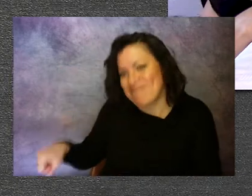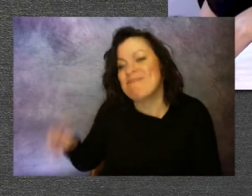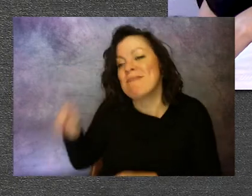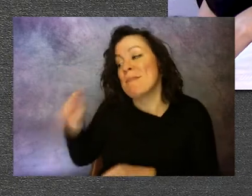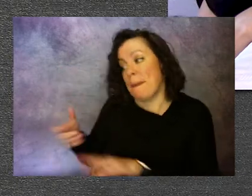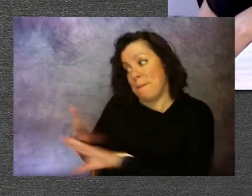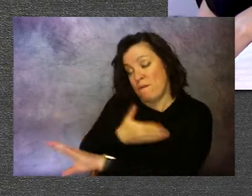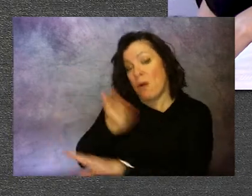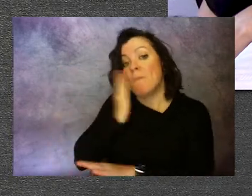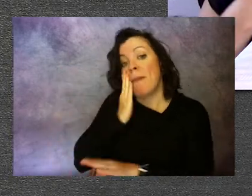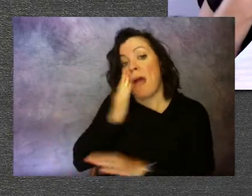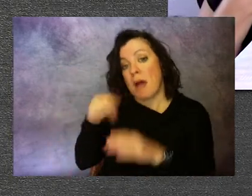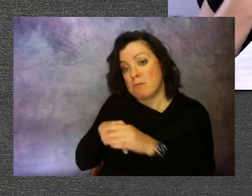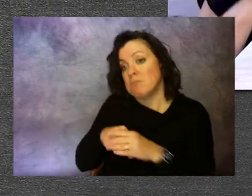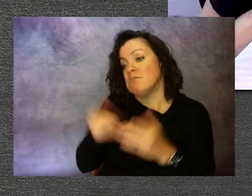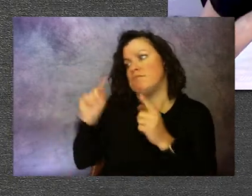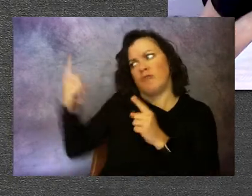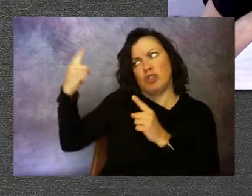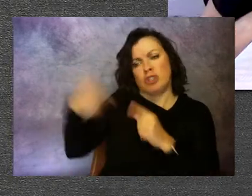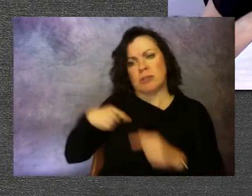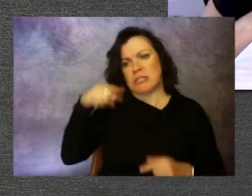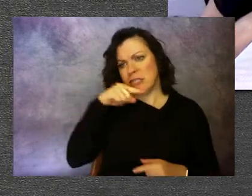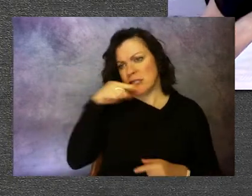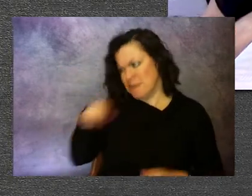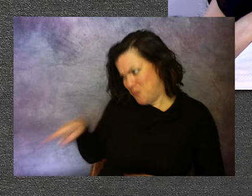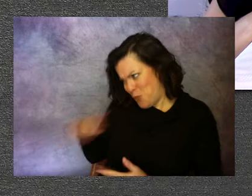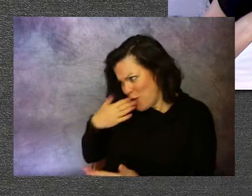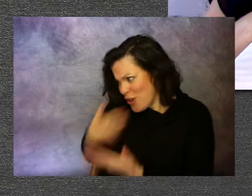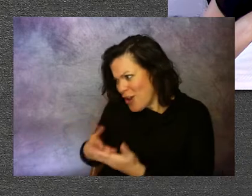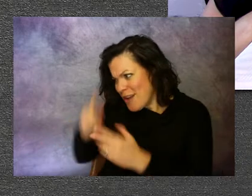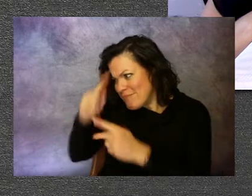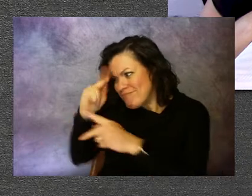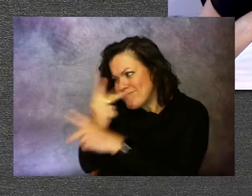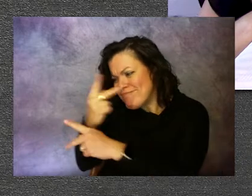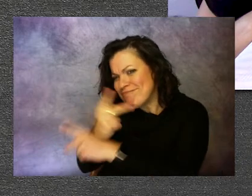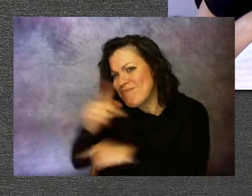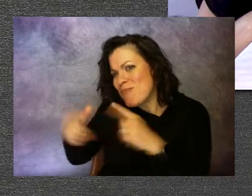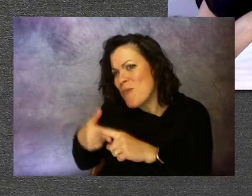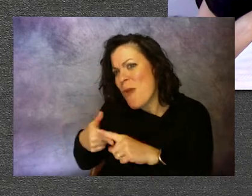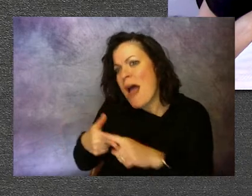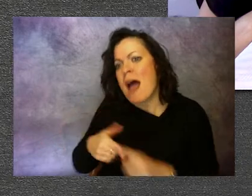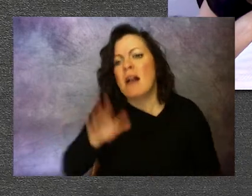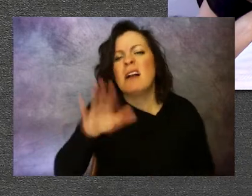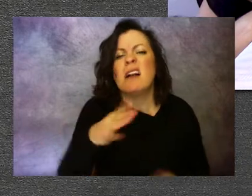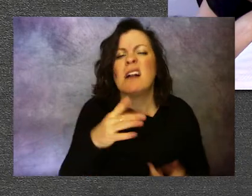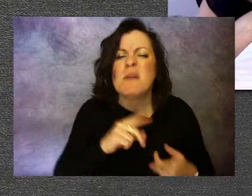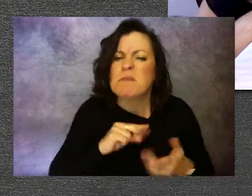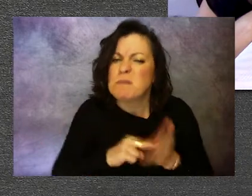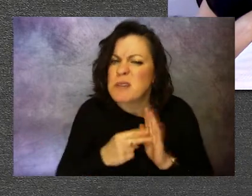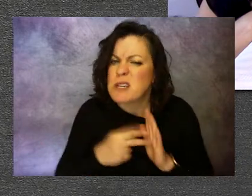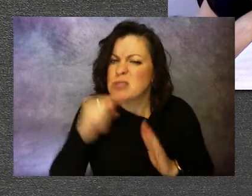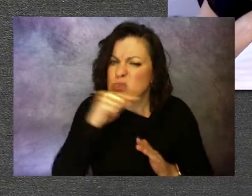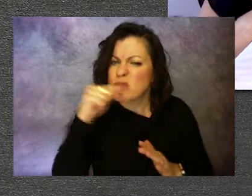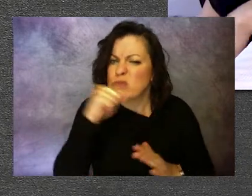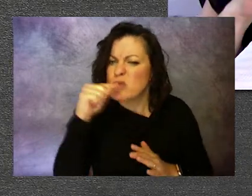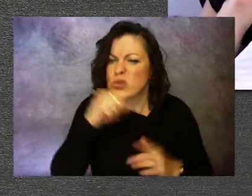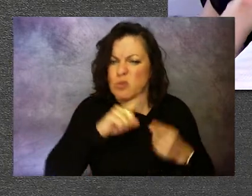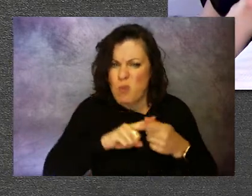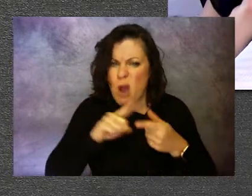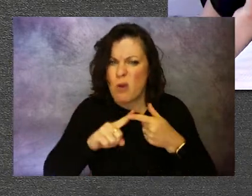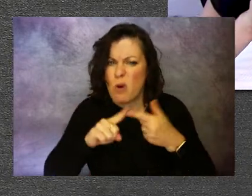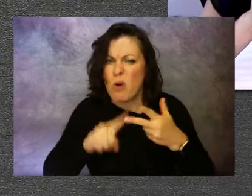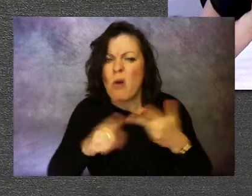bed. Right. Good. You were really thinking about that. Yeah. So how many times is that? Let's see. Brush in the